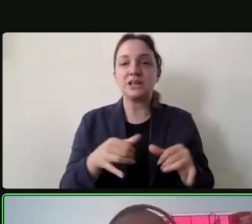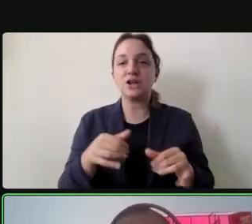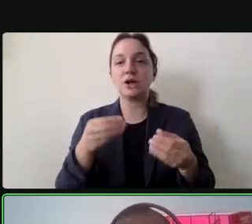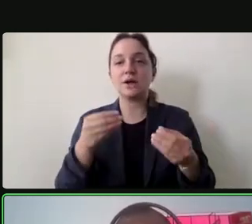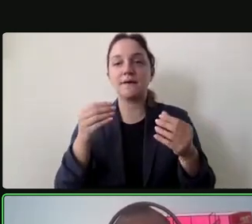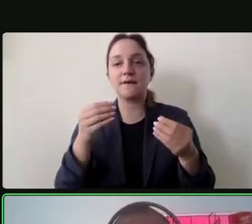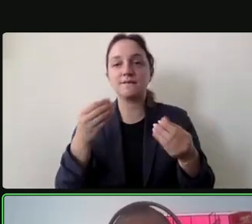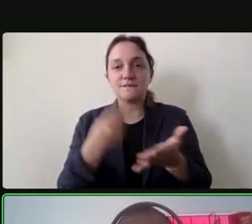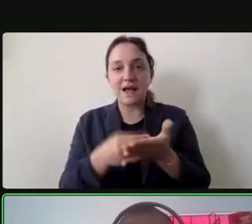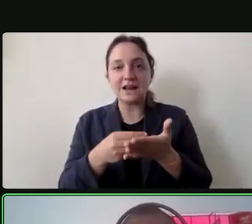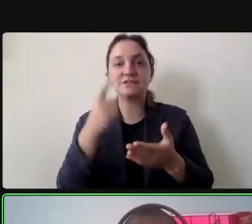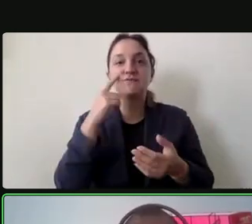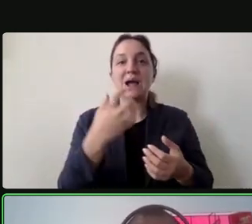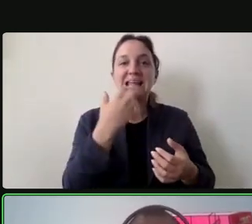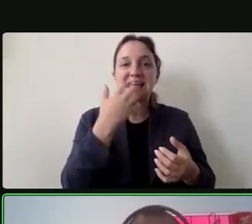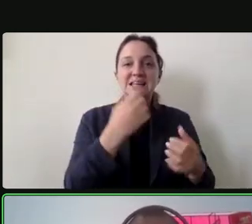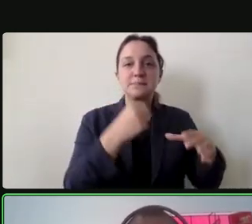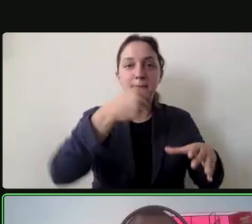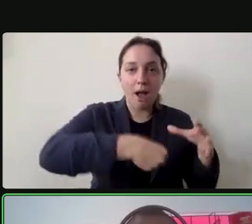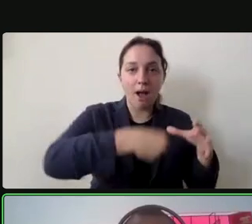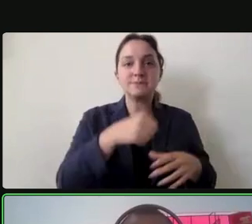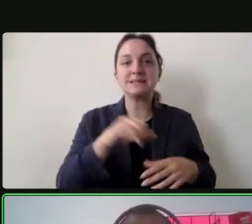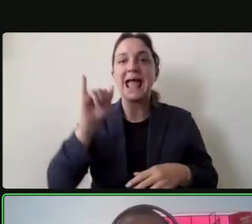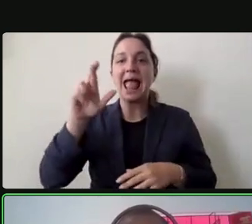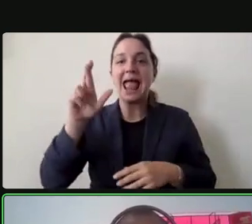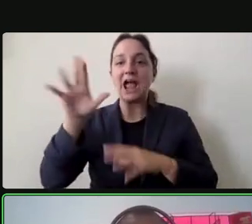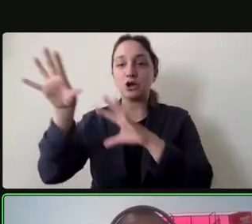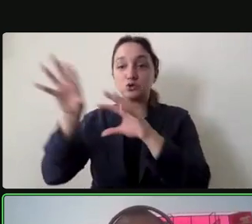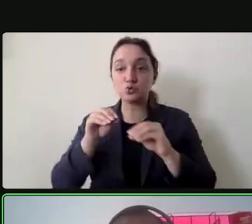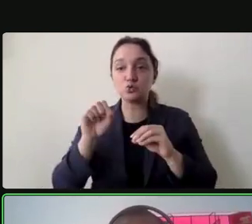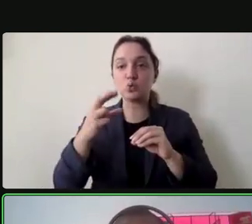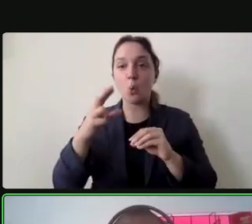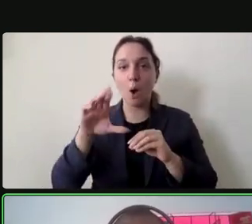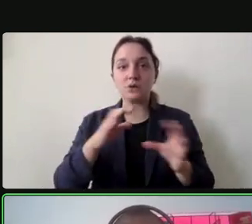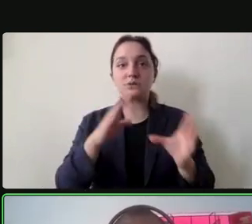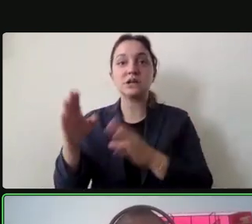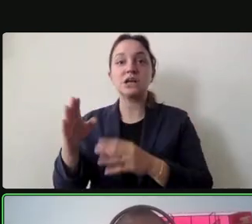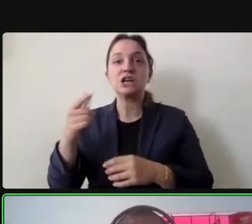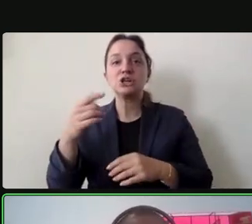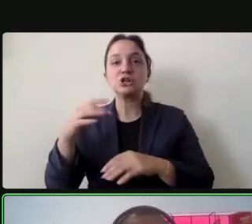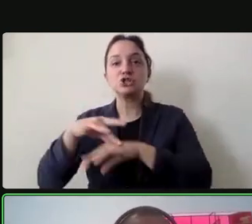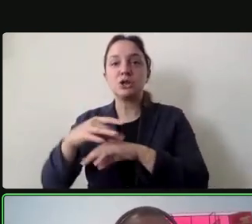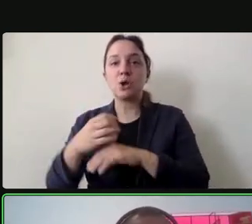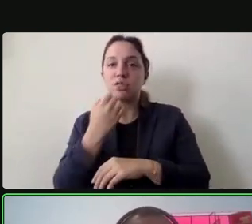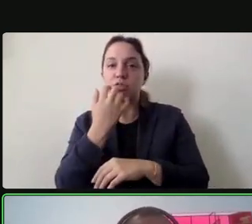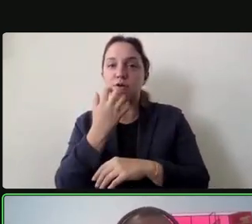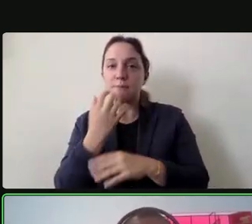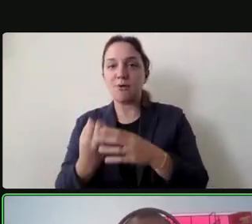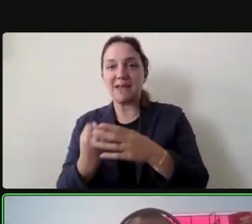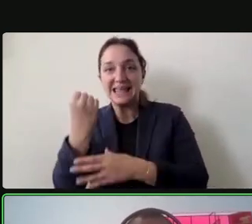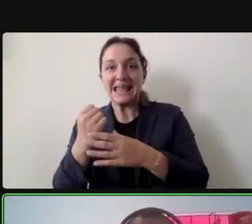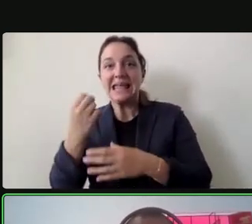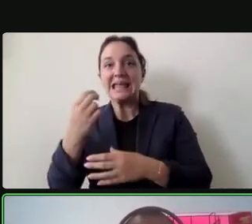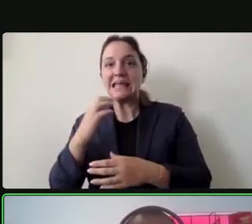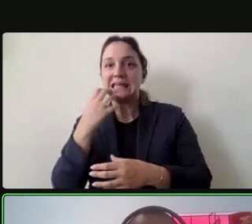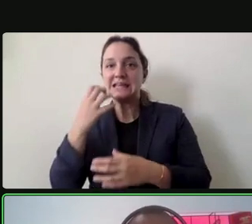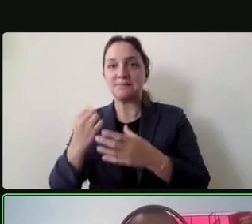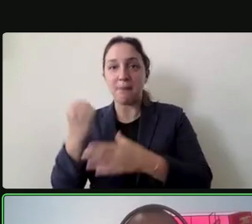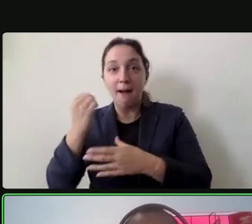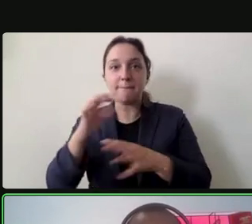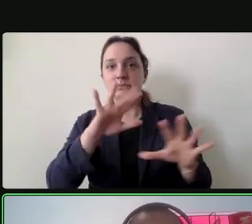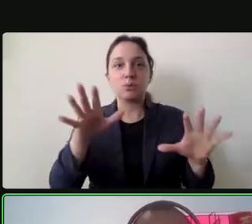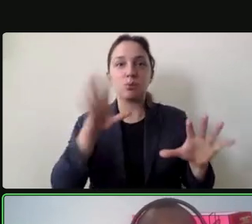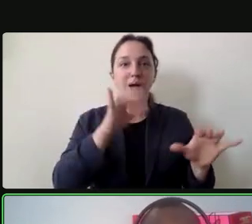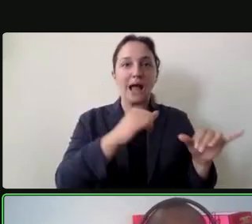heat pumps using local contractors and local workers to go building to building and install